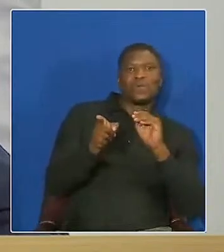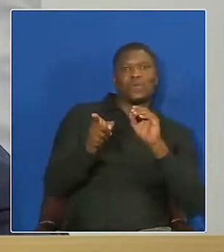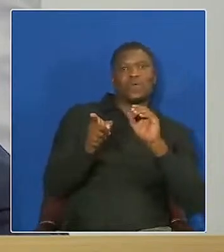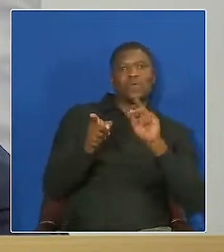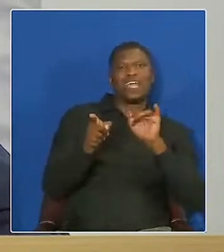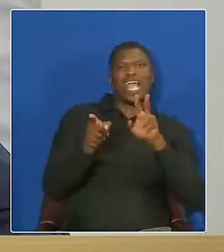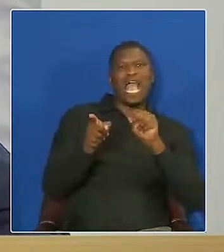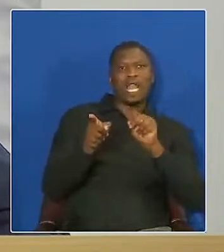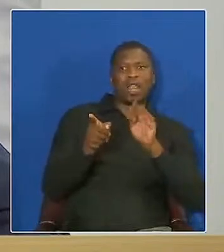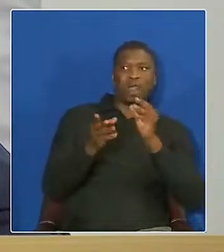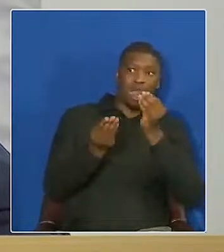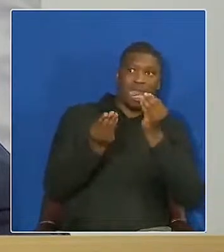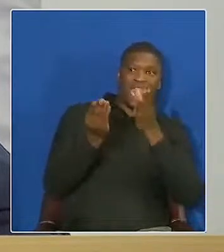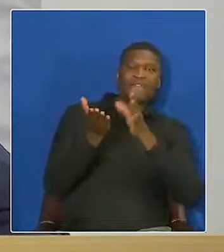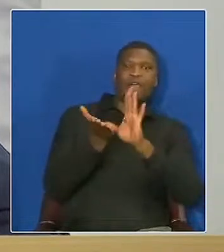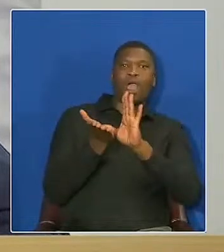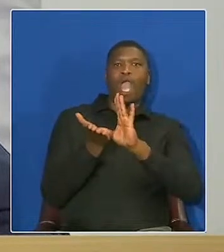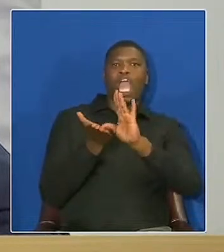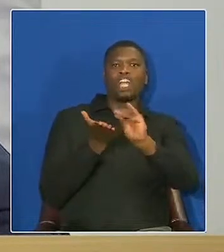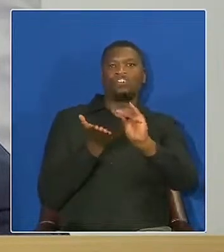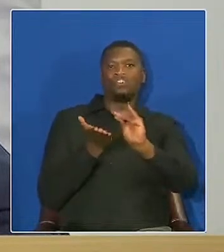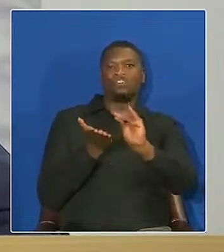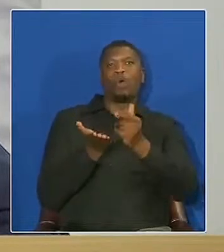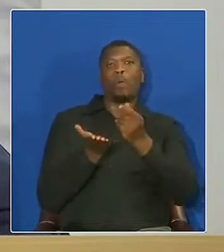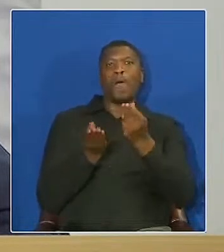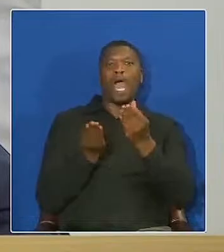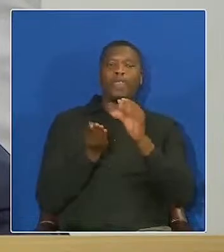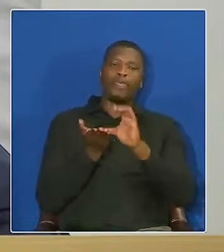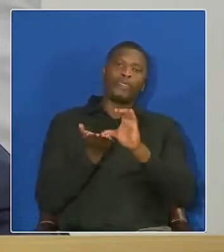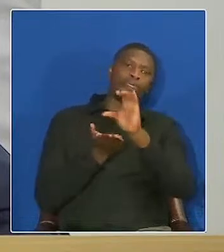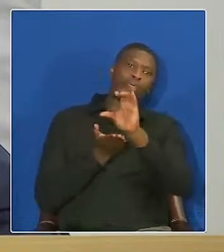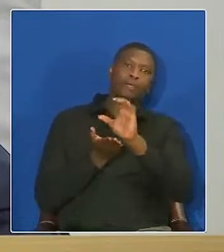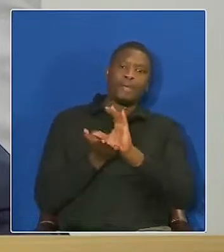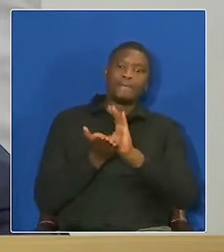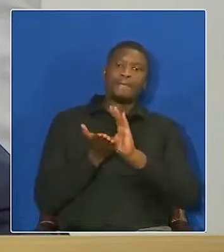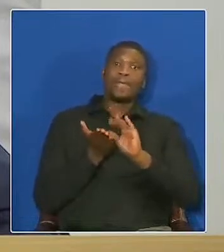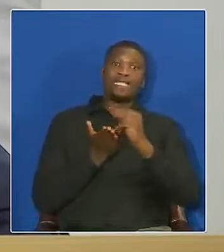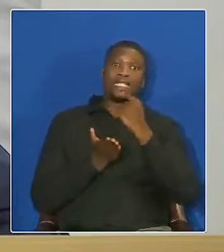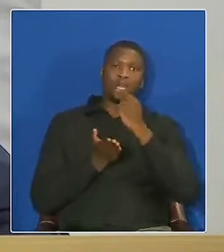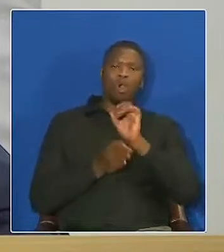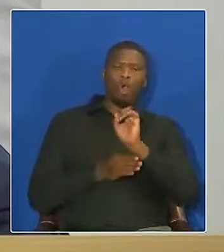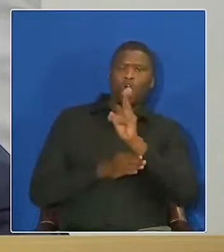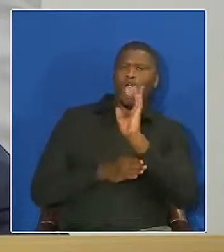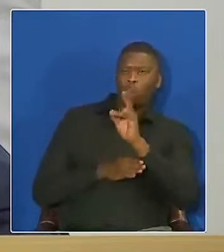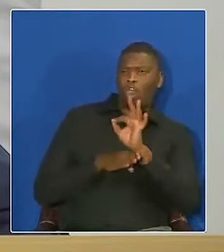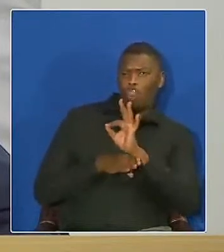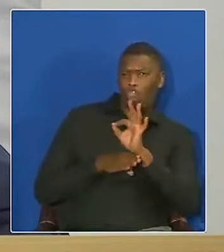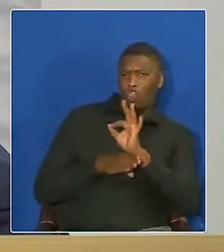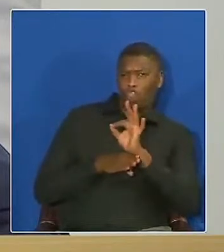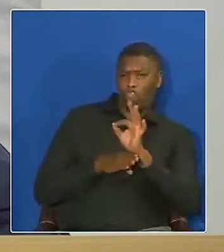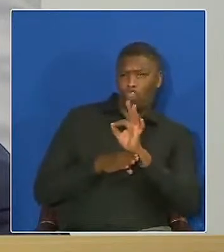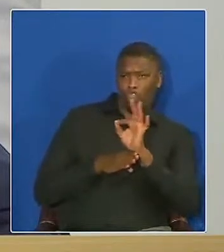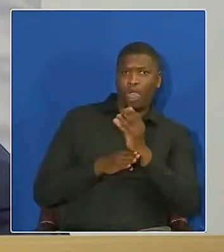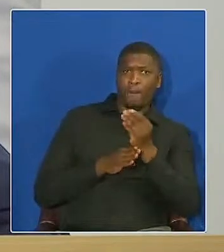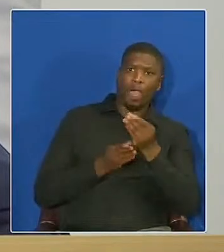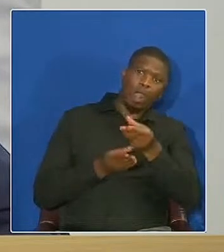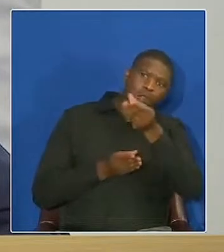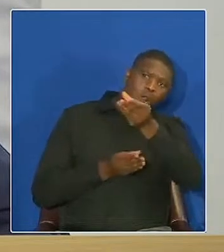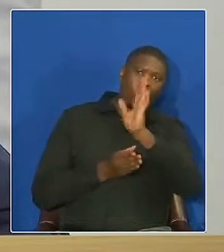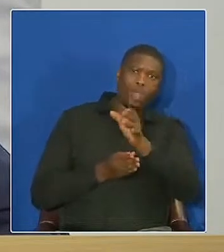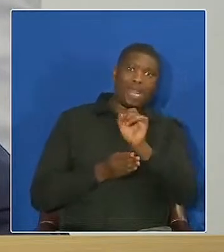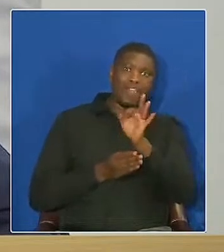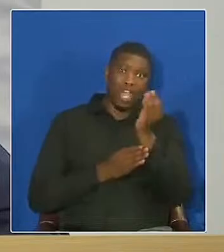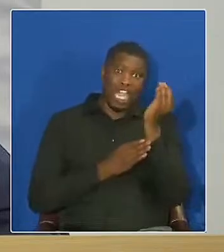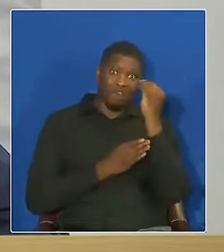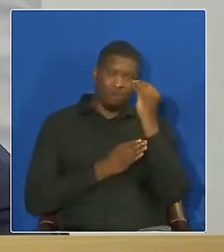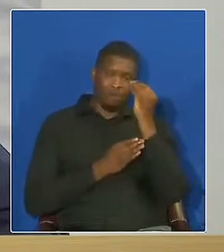cash. In the message that read, okay, arrange with Khan to give him cash if the information